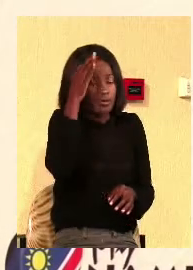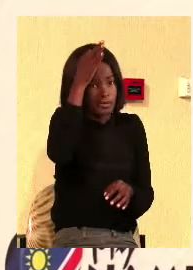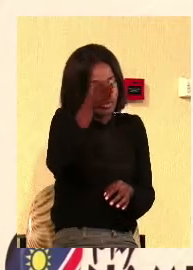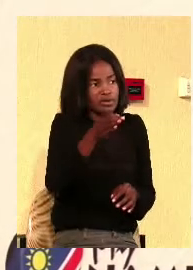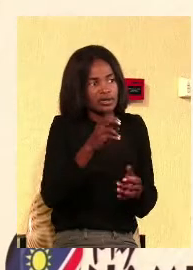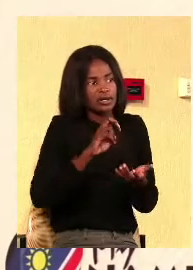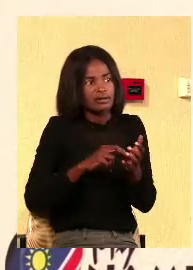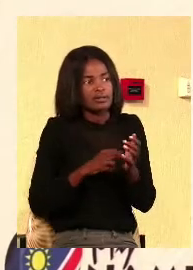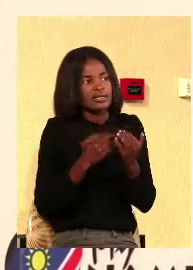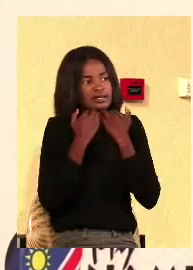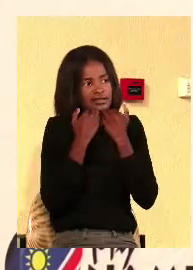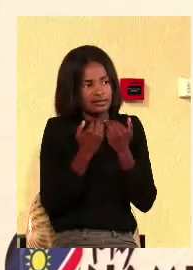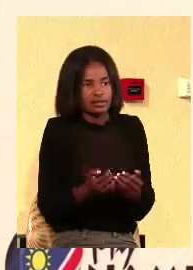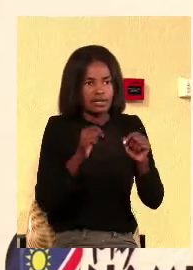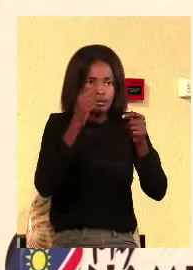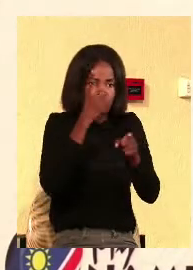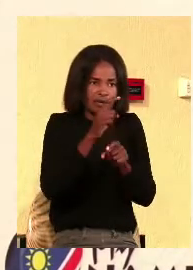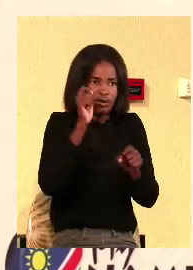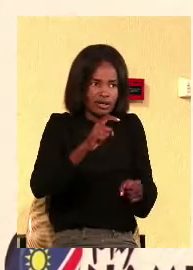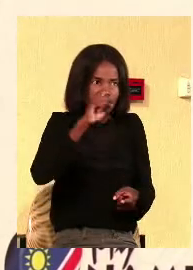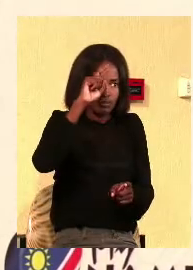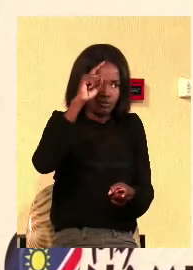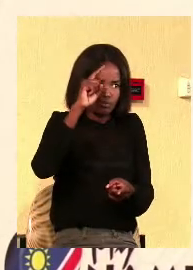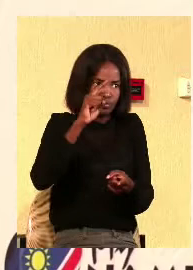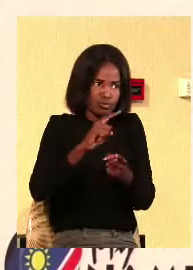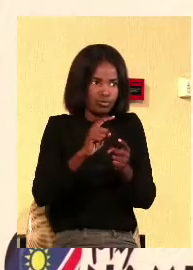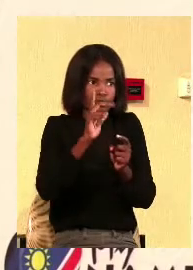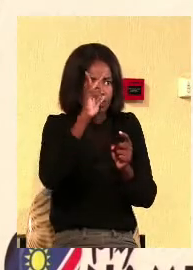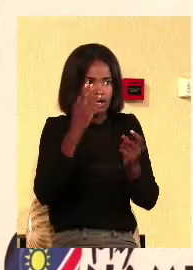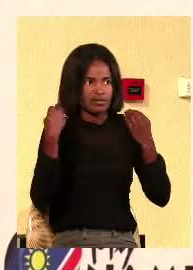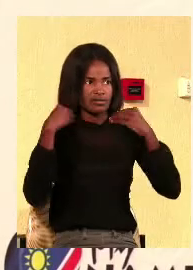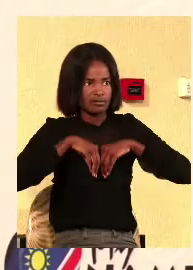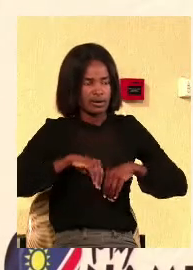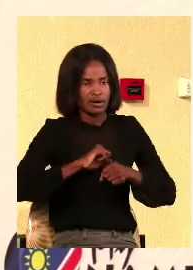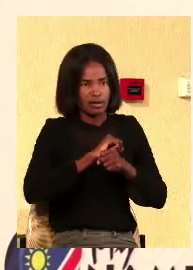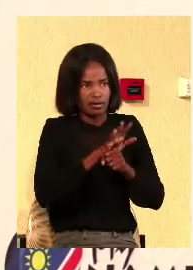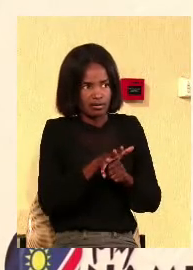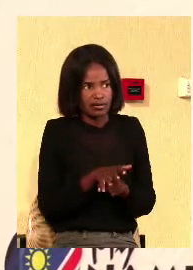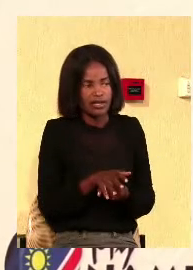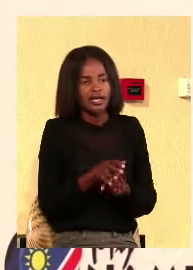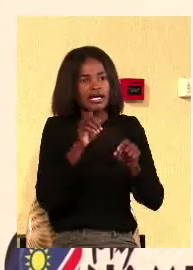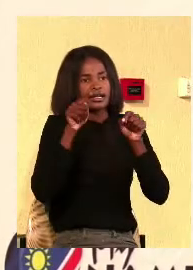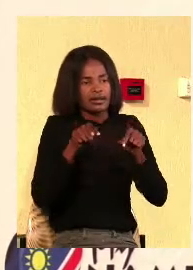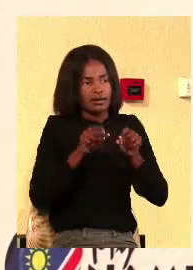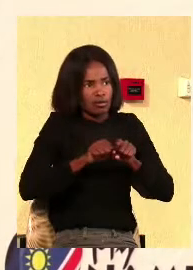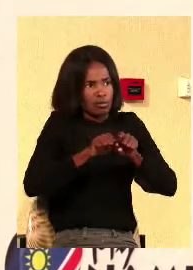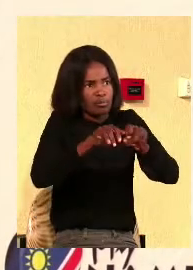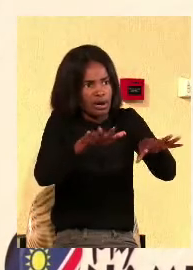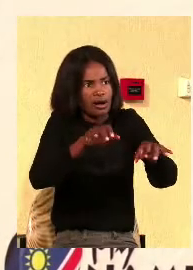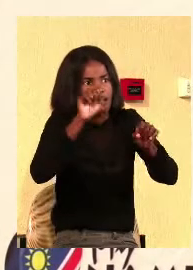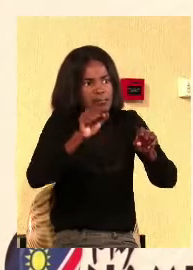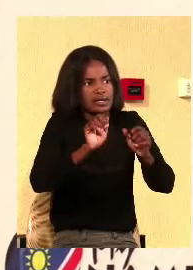reducing the number of cases. We are making efforts to slow the transmission, and we have